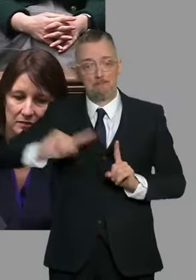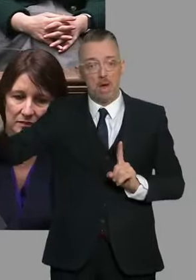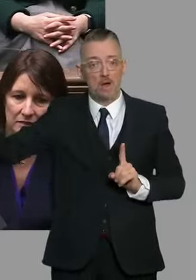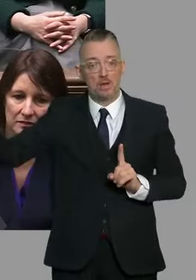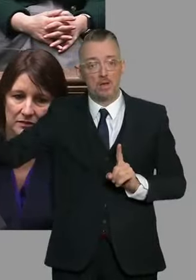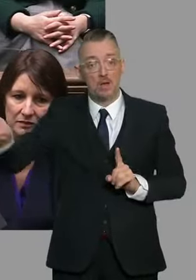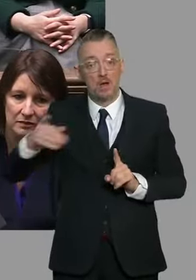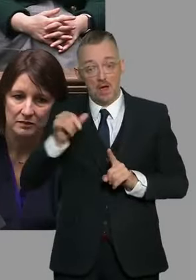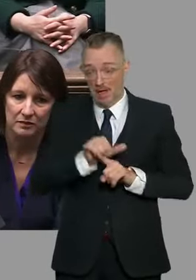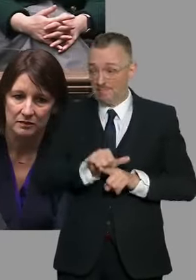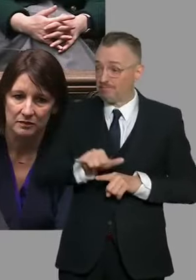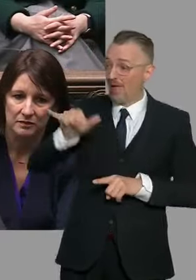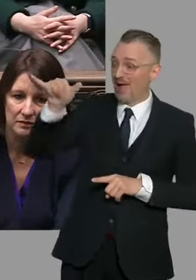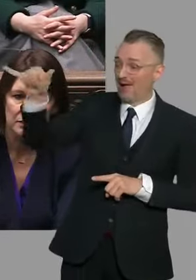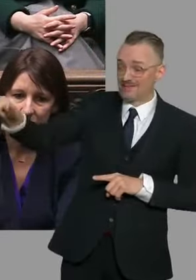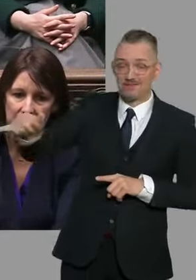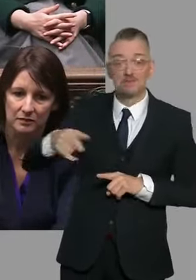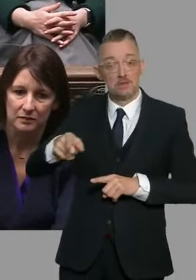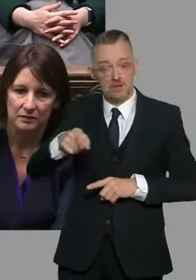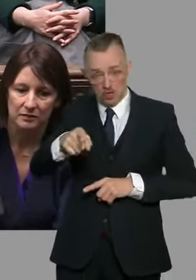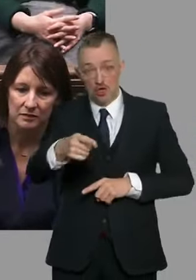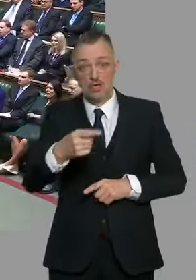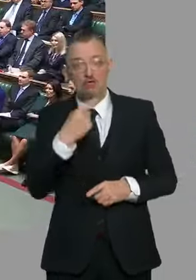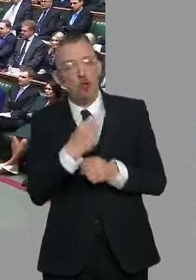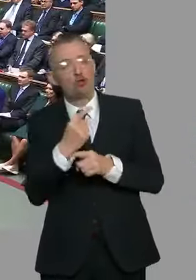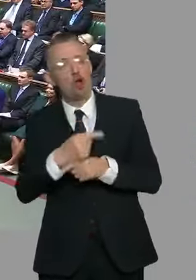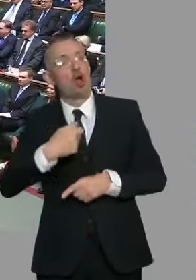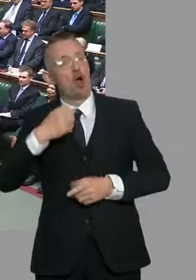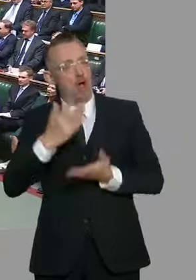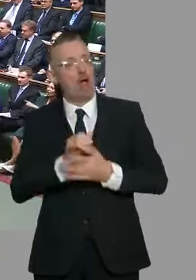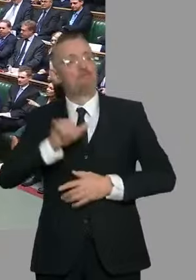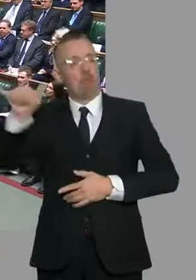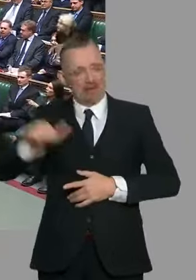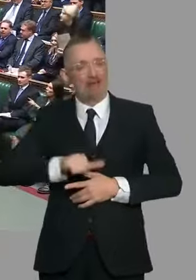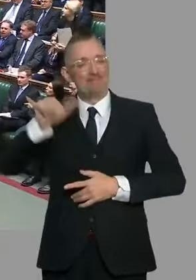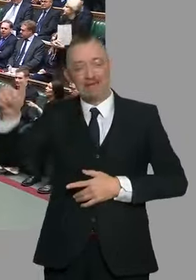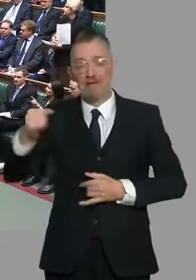it for years. They didn't succeed. We got the flights off.